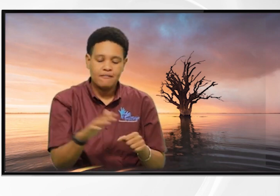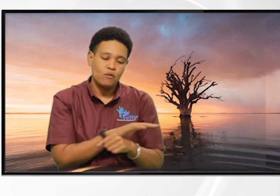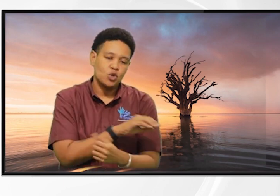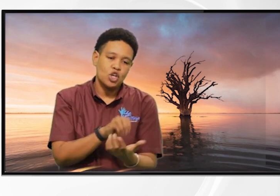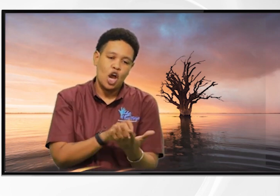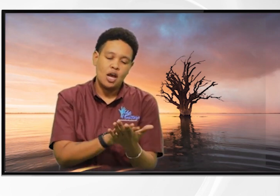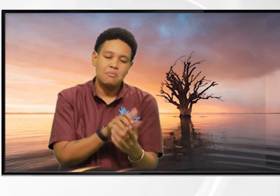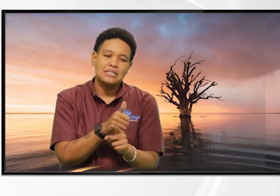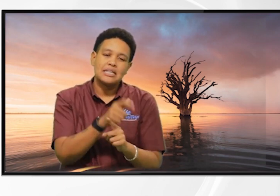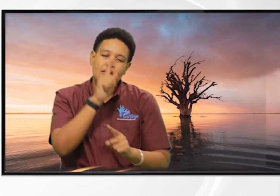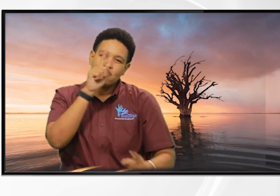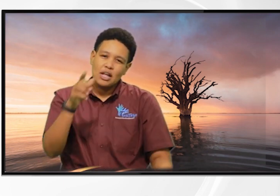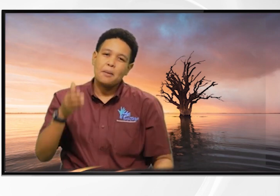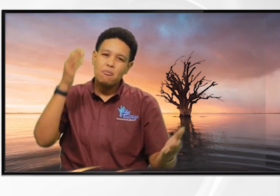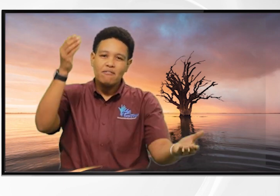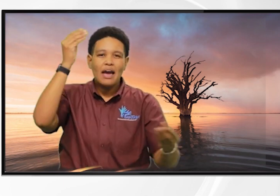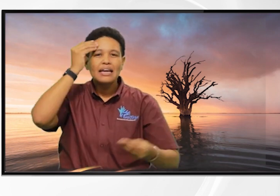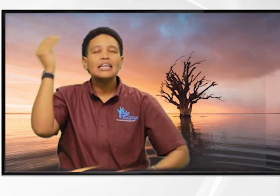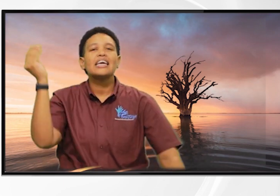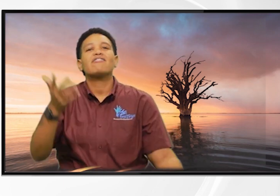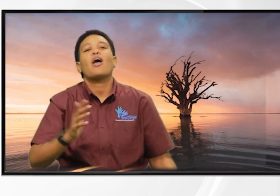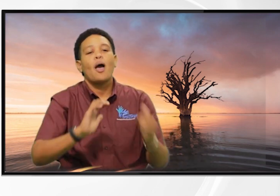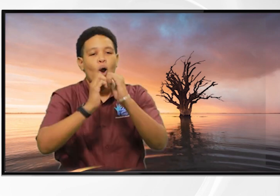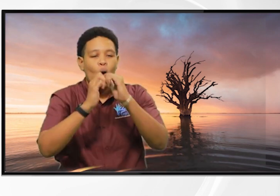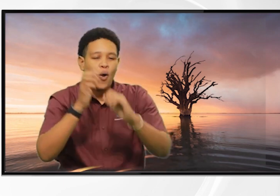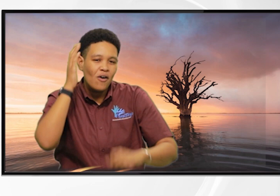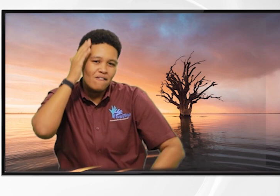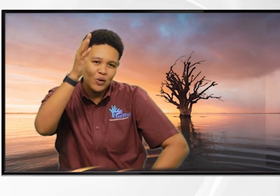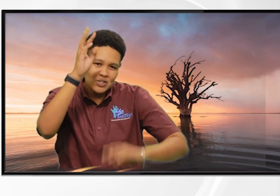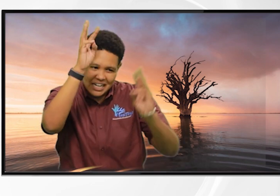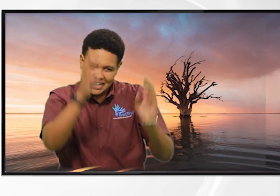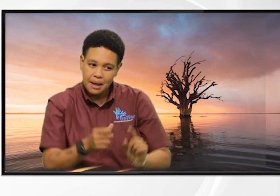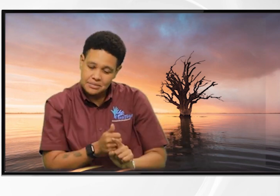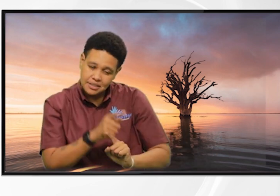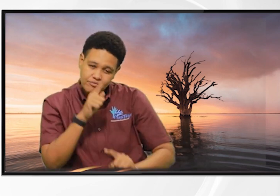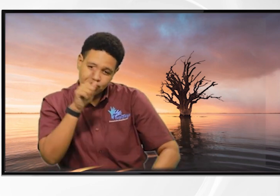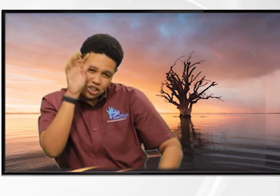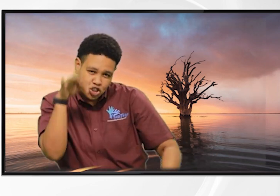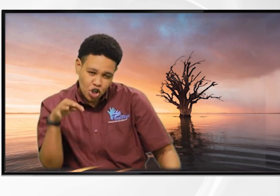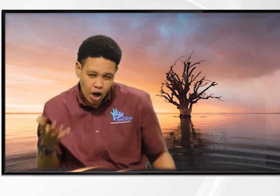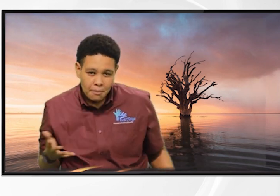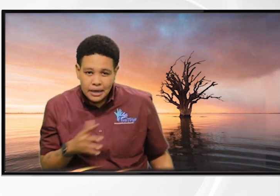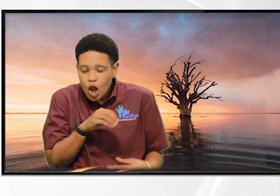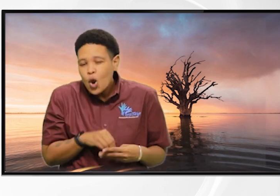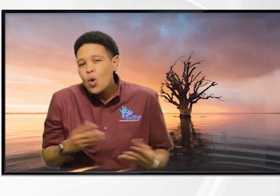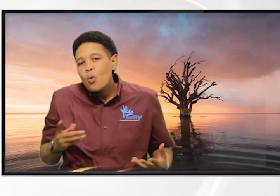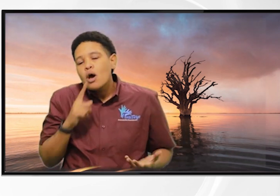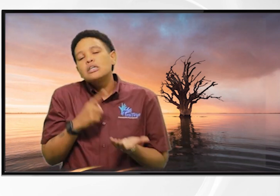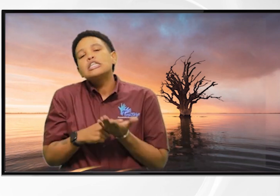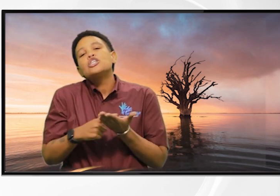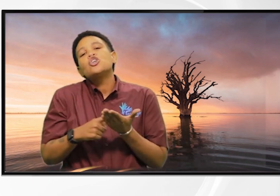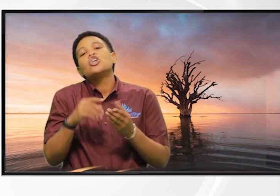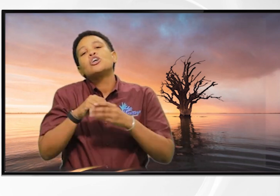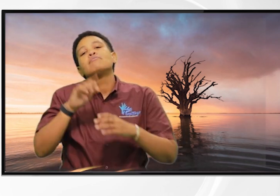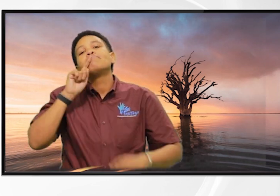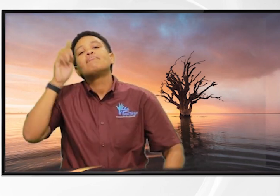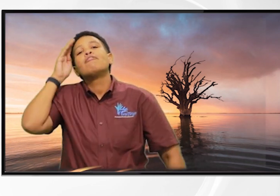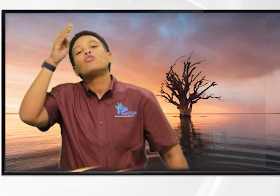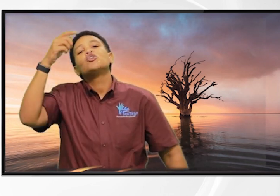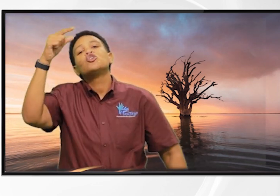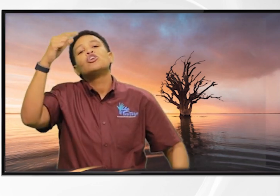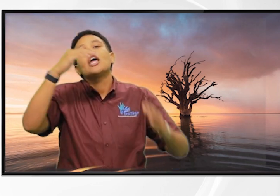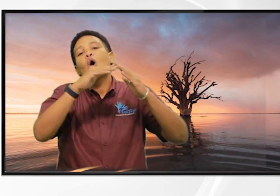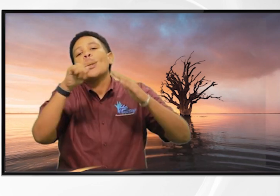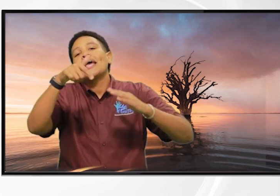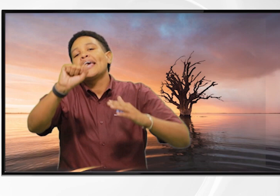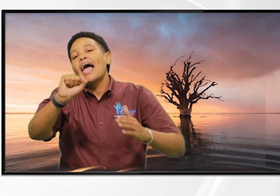document provides details about how future climates are determined, including a discussion on the future greenhouse